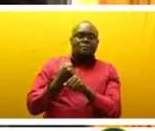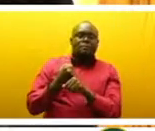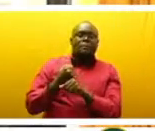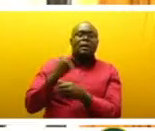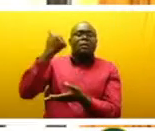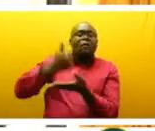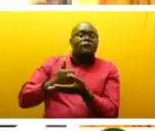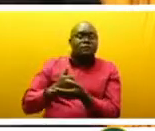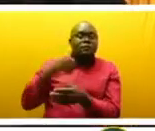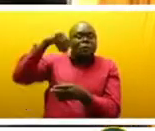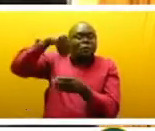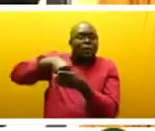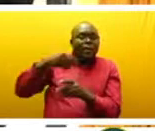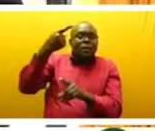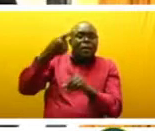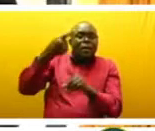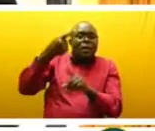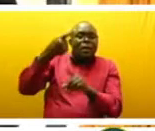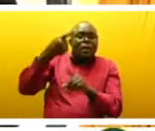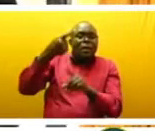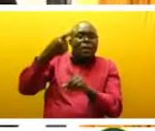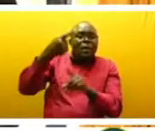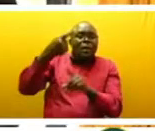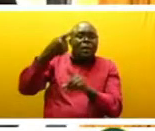Within that 1 year, they've filed 3